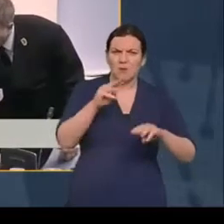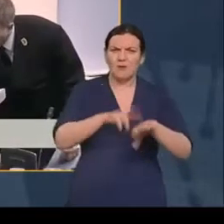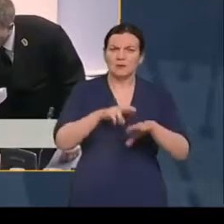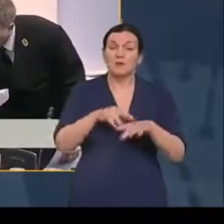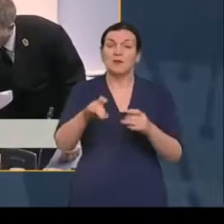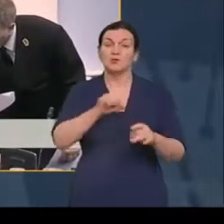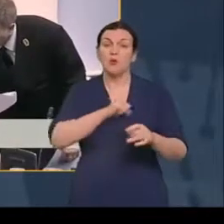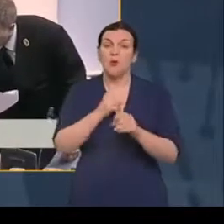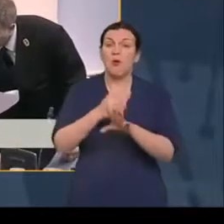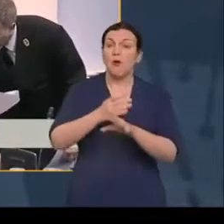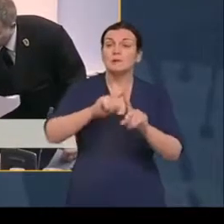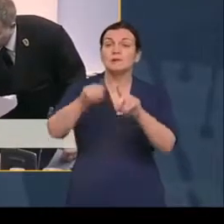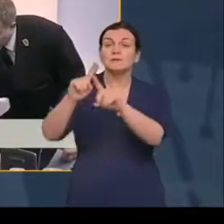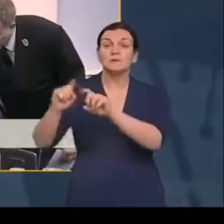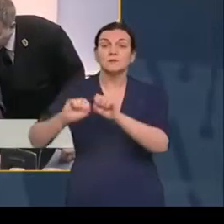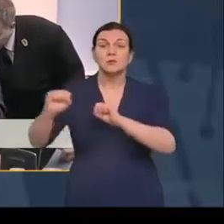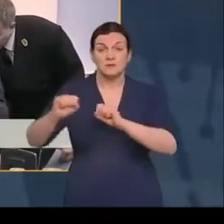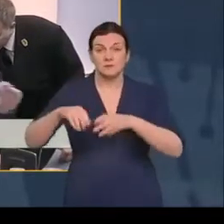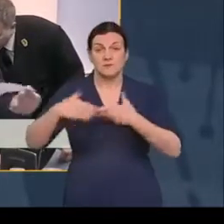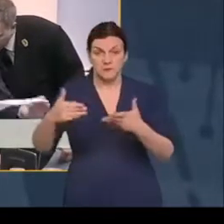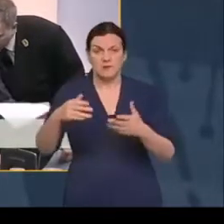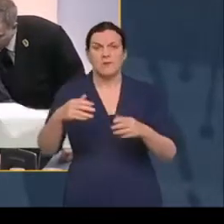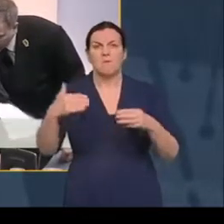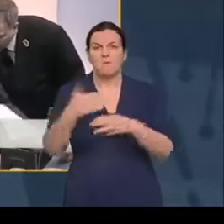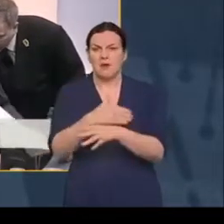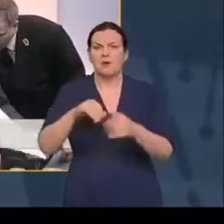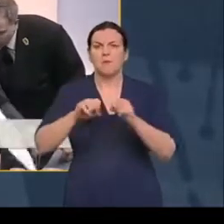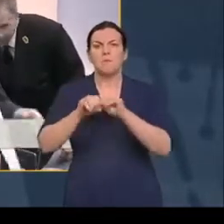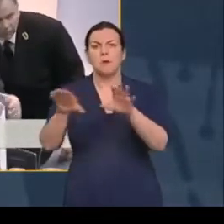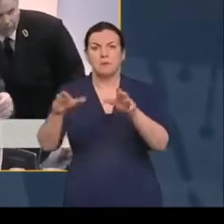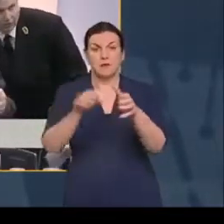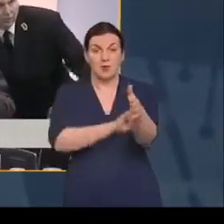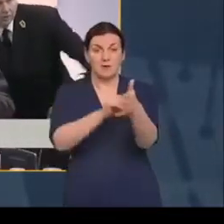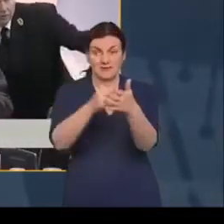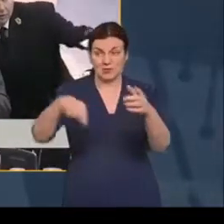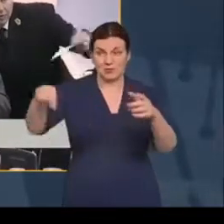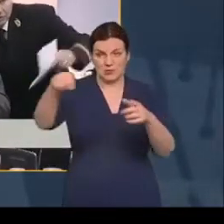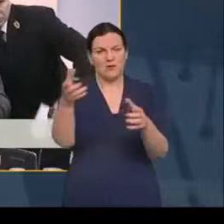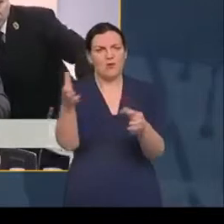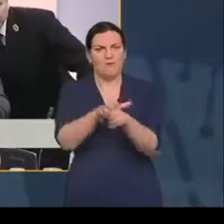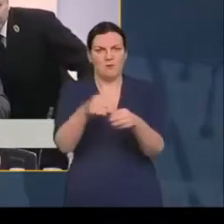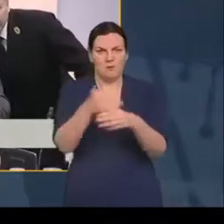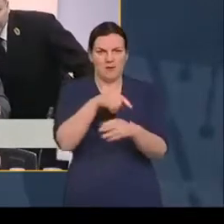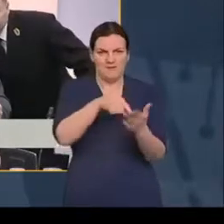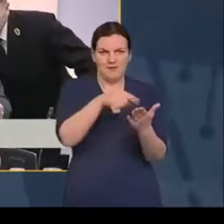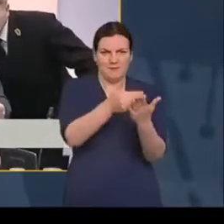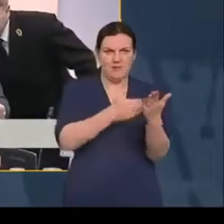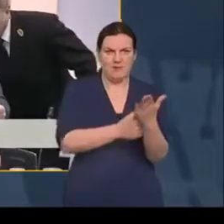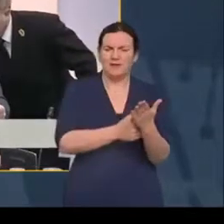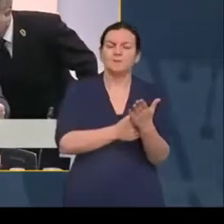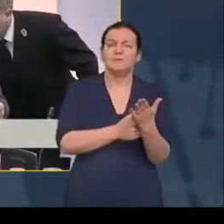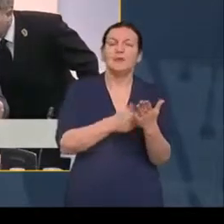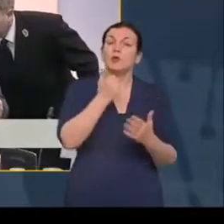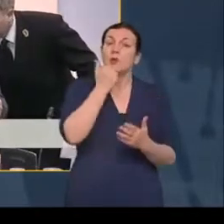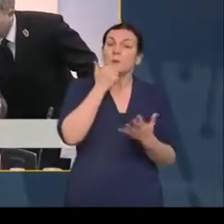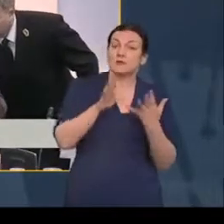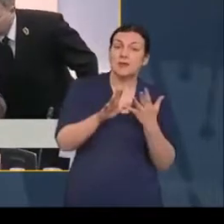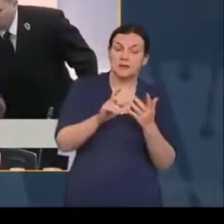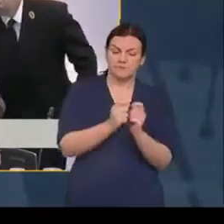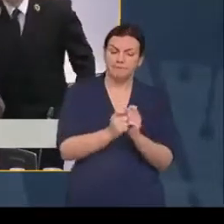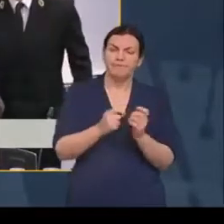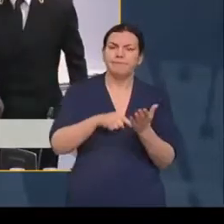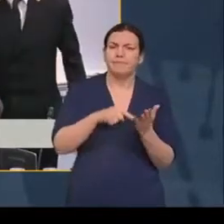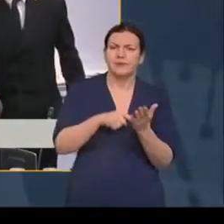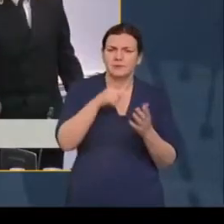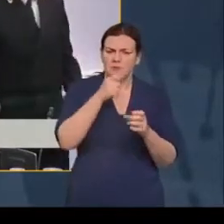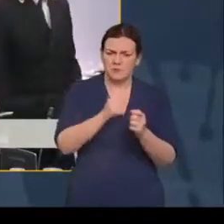to ensure that all services provided by a public body are covered by the bill. Amendment number 10 is a technical